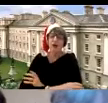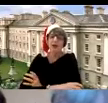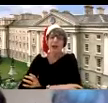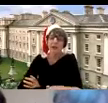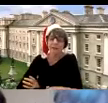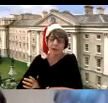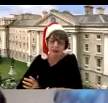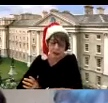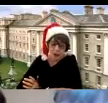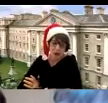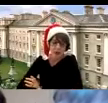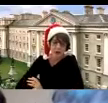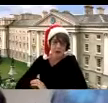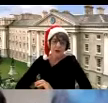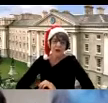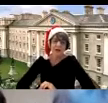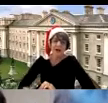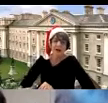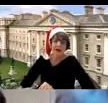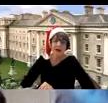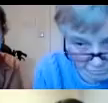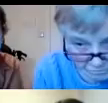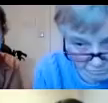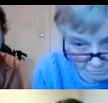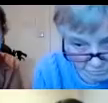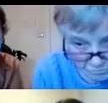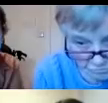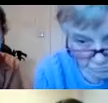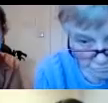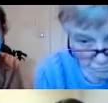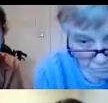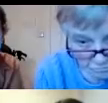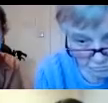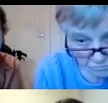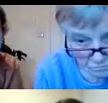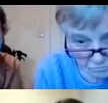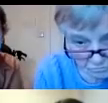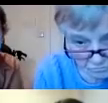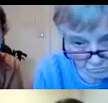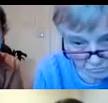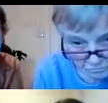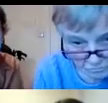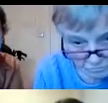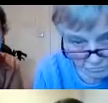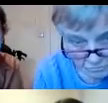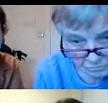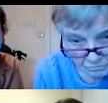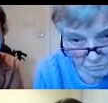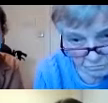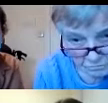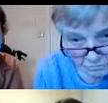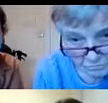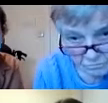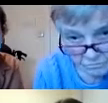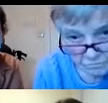been hugely helpful to us in understanding uh those at risk of covert with an intellectual disability or